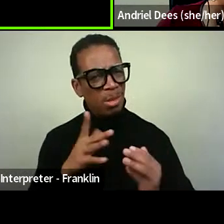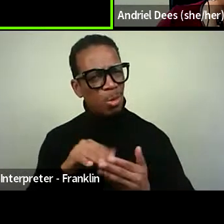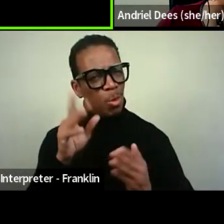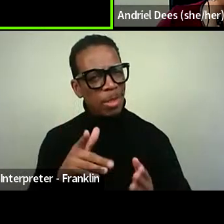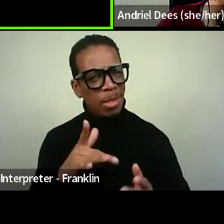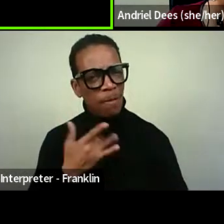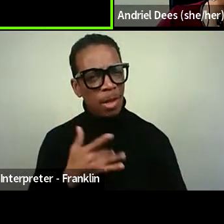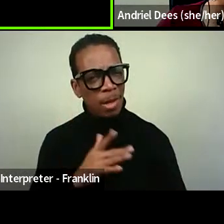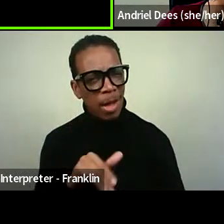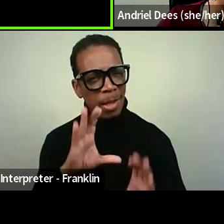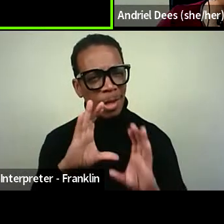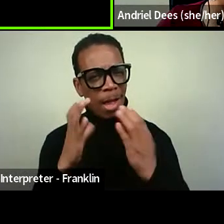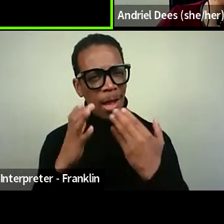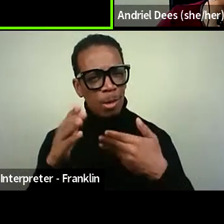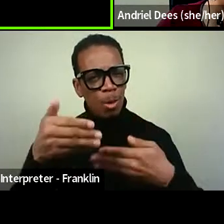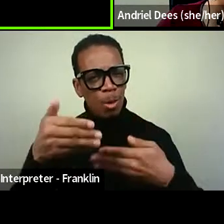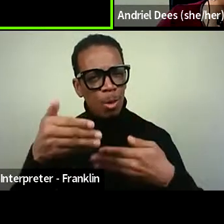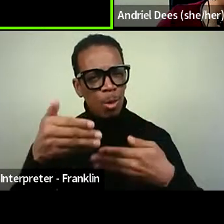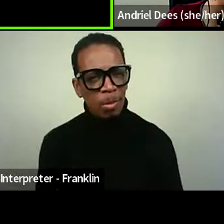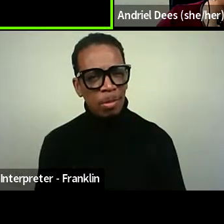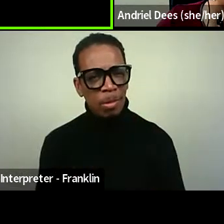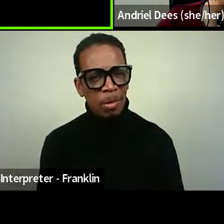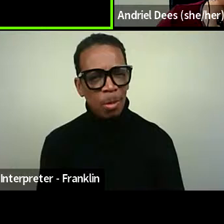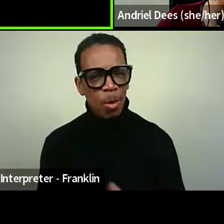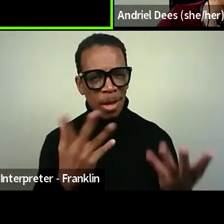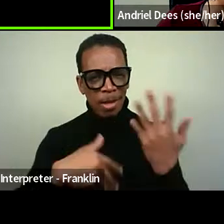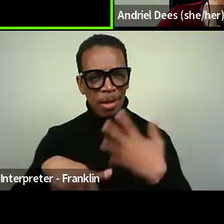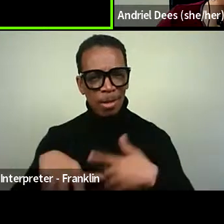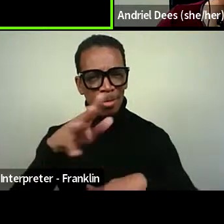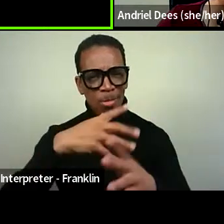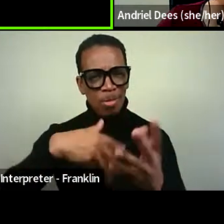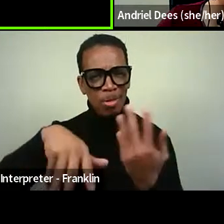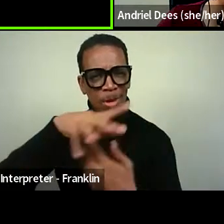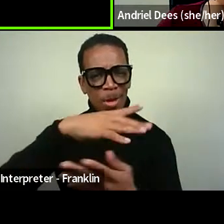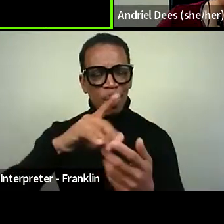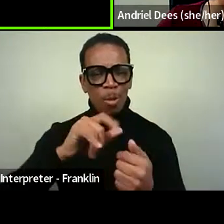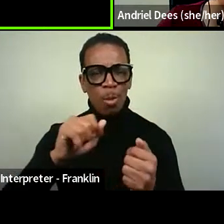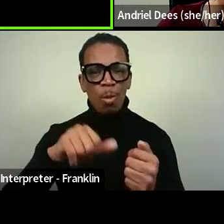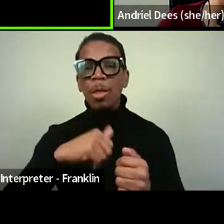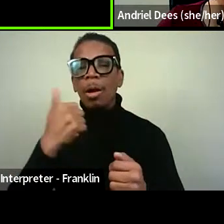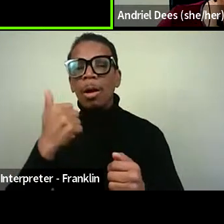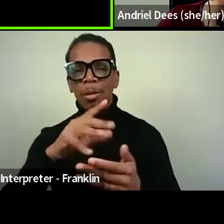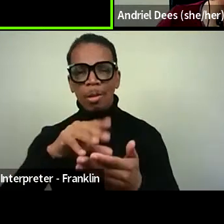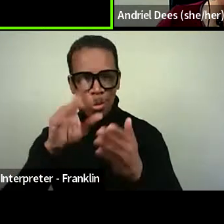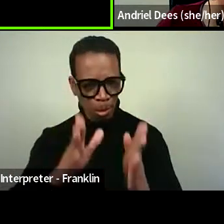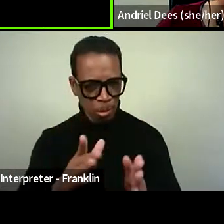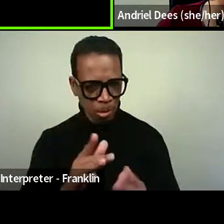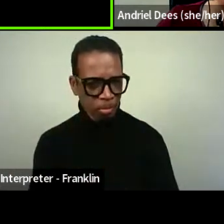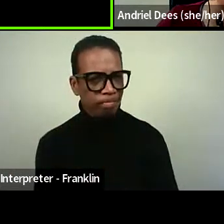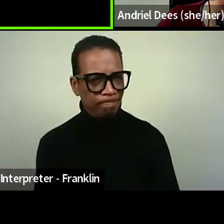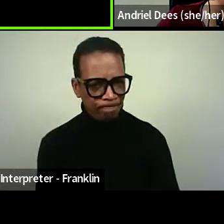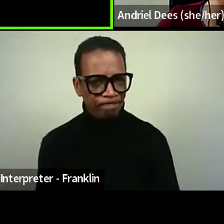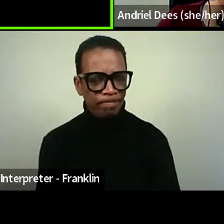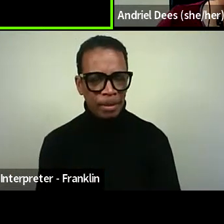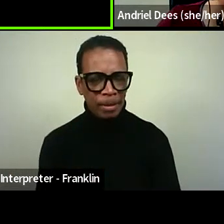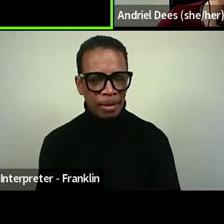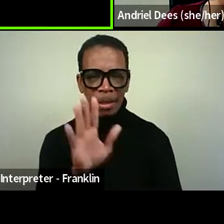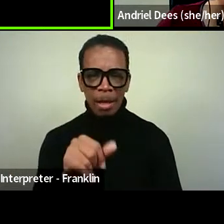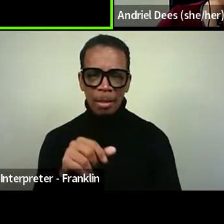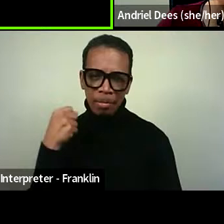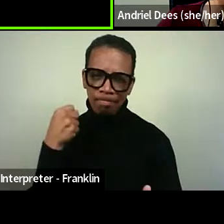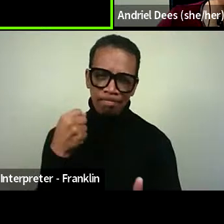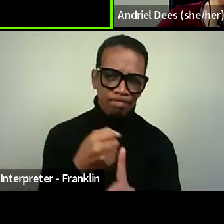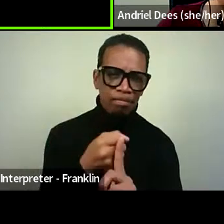in their classrooms or in their interactions with fellow students. And this has a great impact